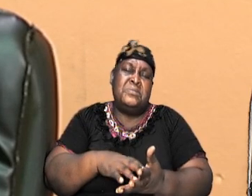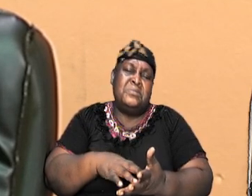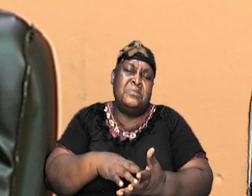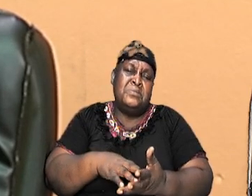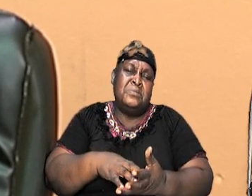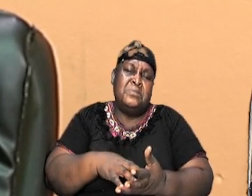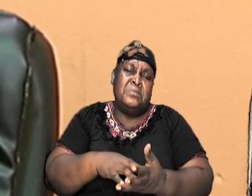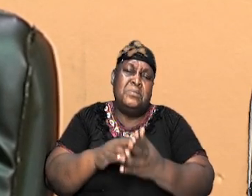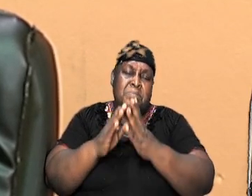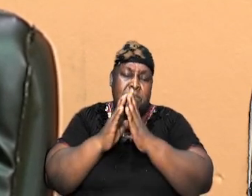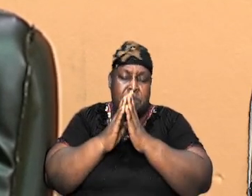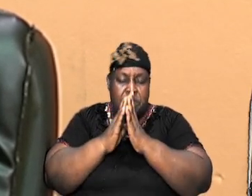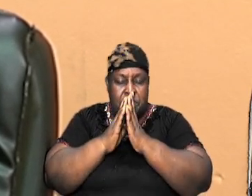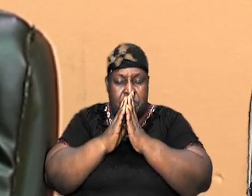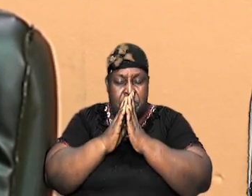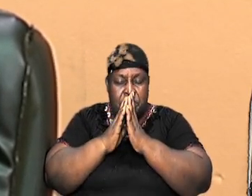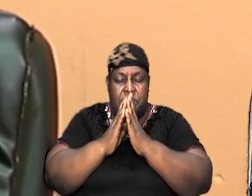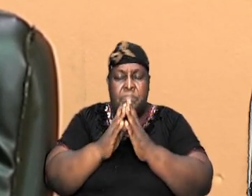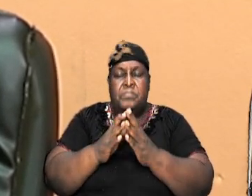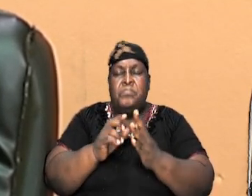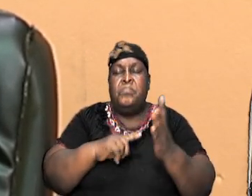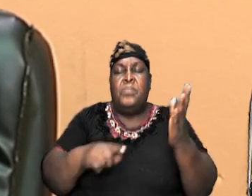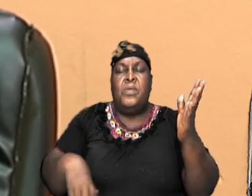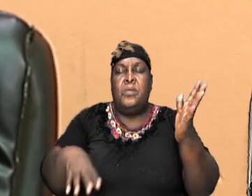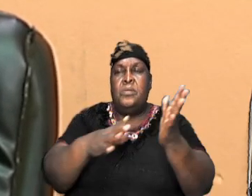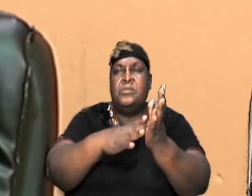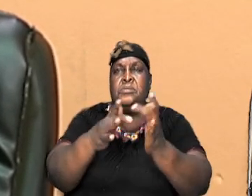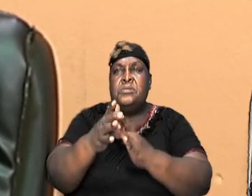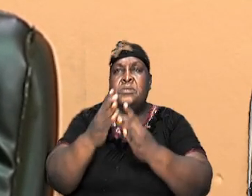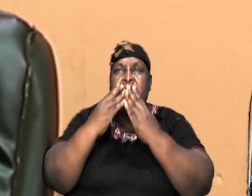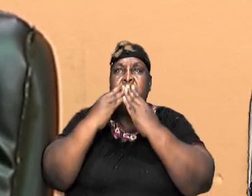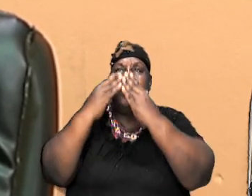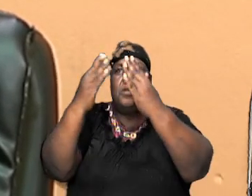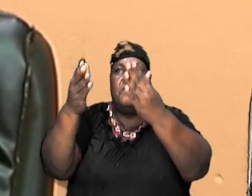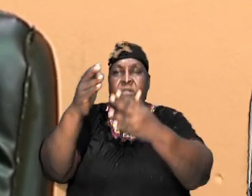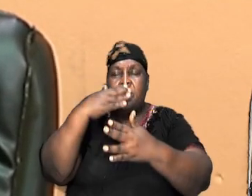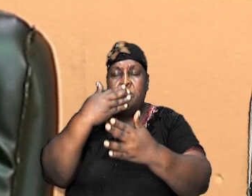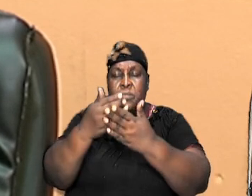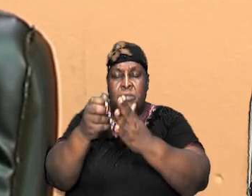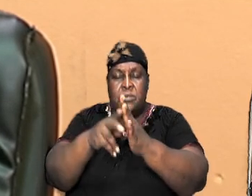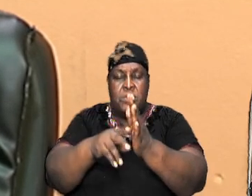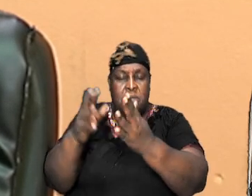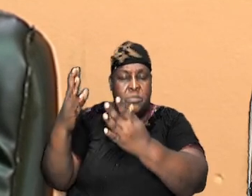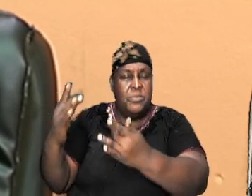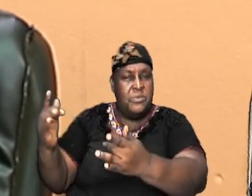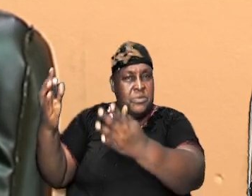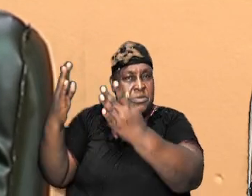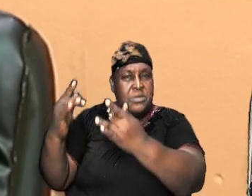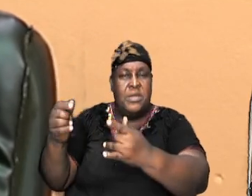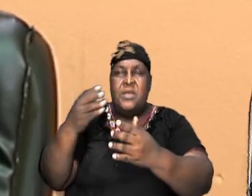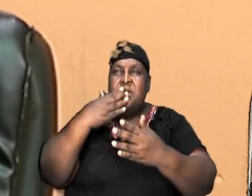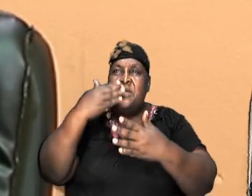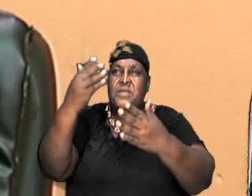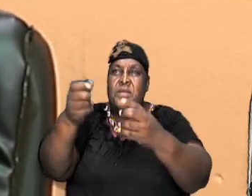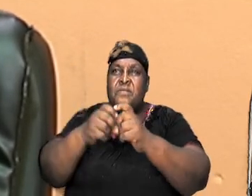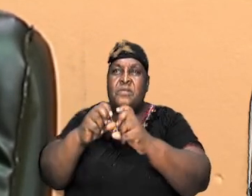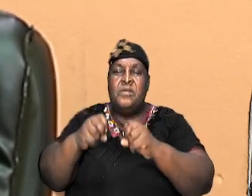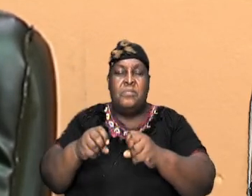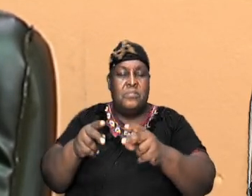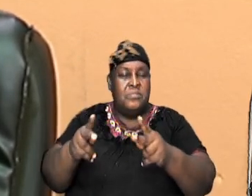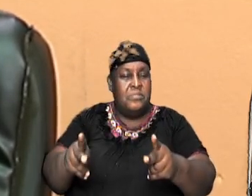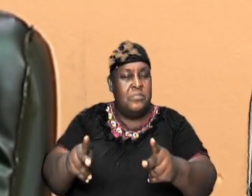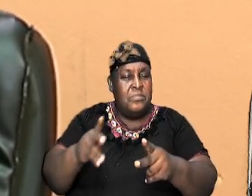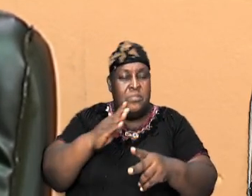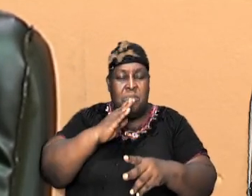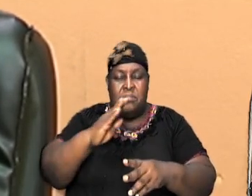let us just pray. Lord Jesus, we thank you for your goodness and your mercies. We thank you, Lord, for the opportunity